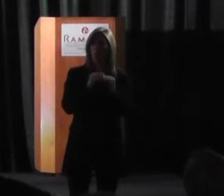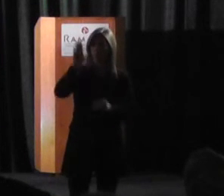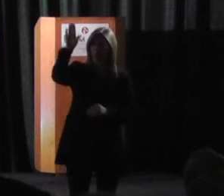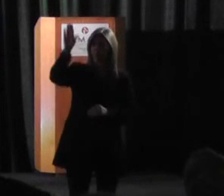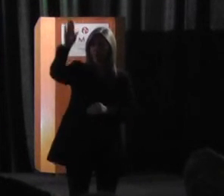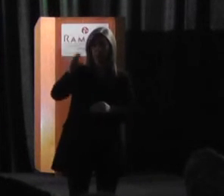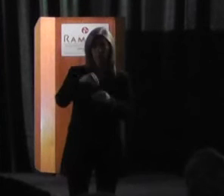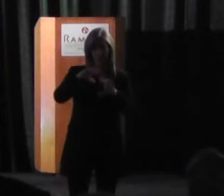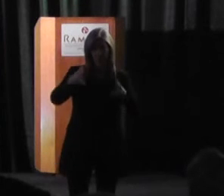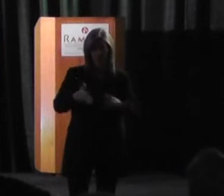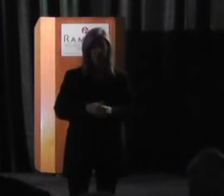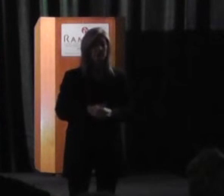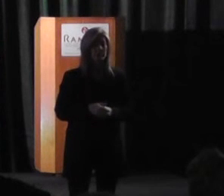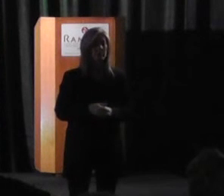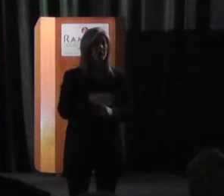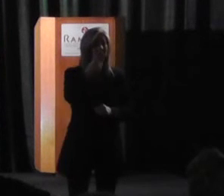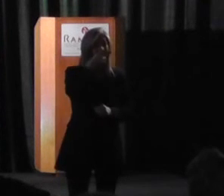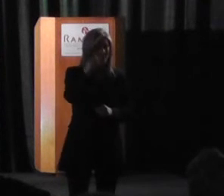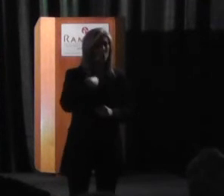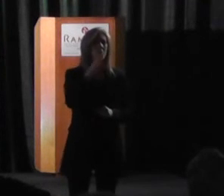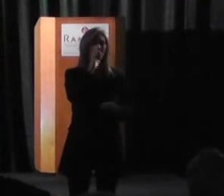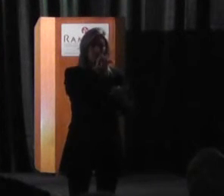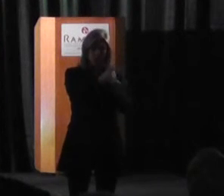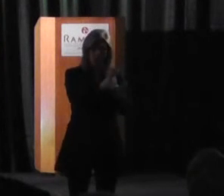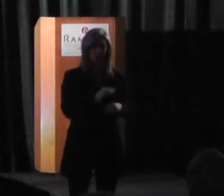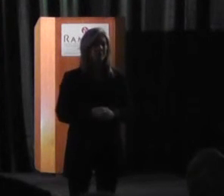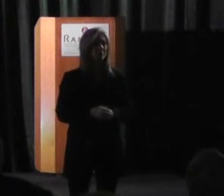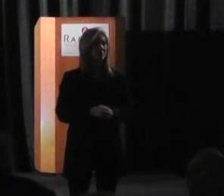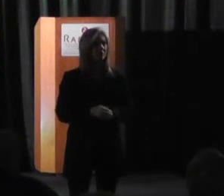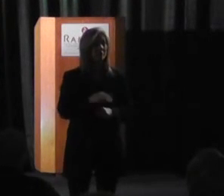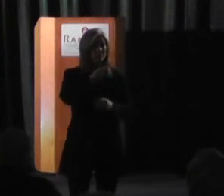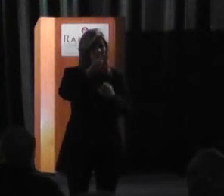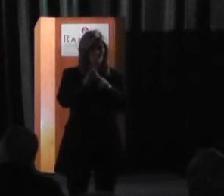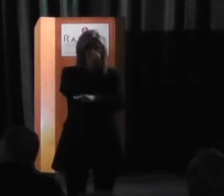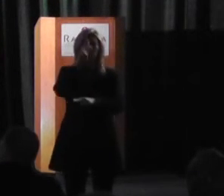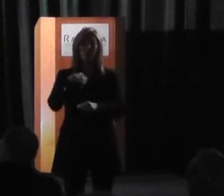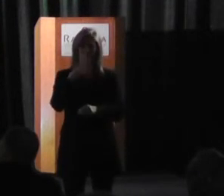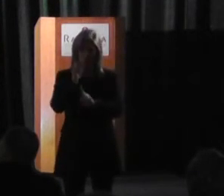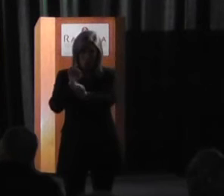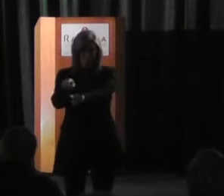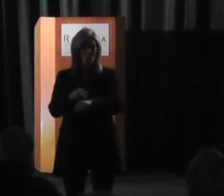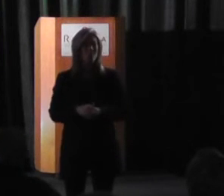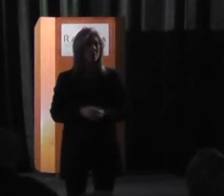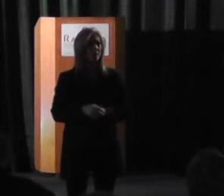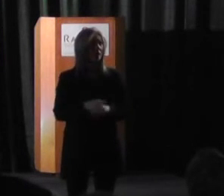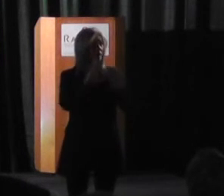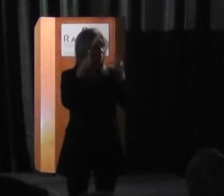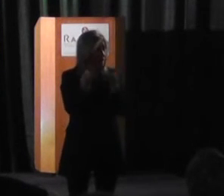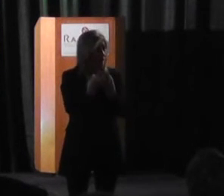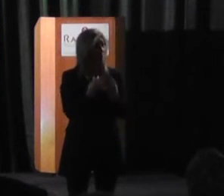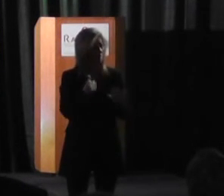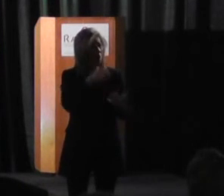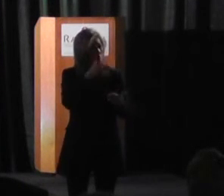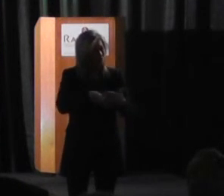finishing high school, going to university, and having a family. Our clients also come to